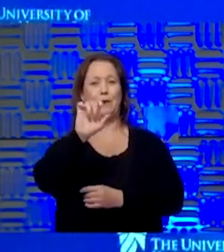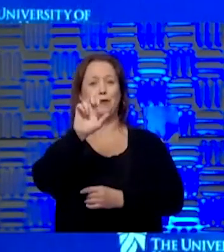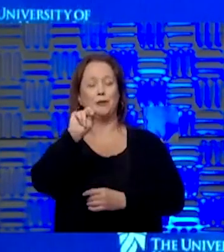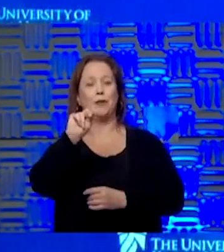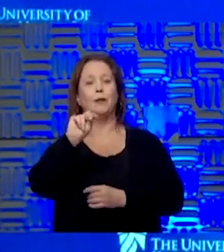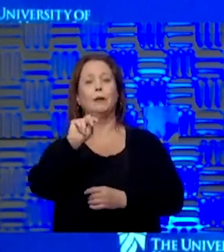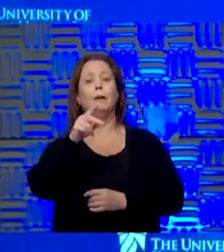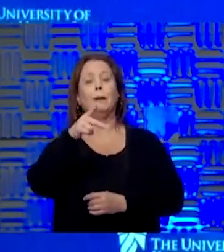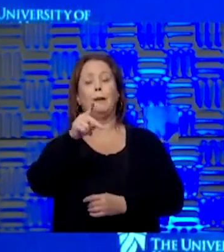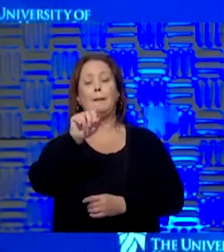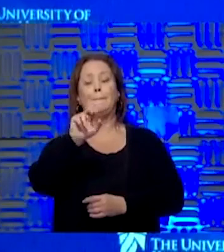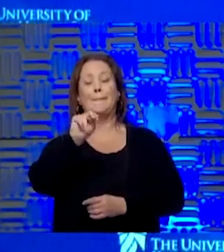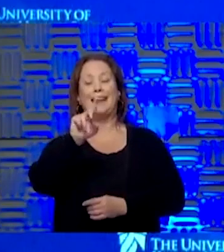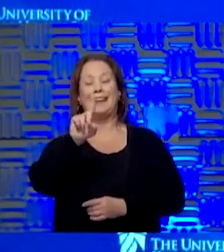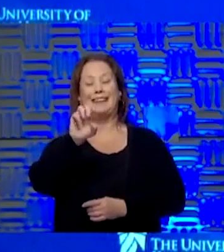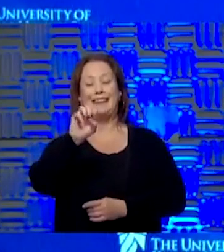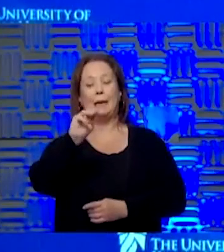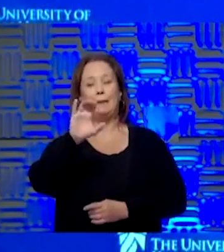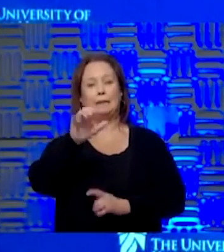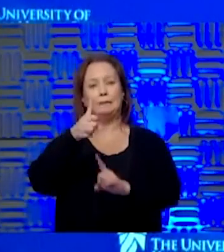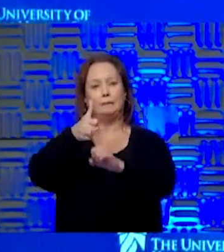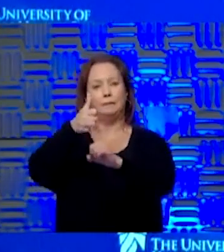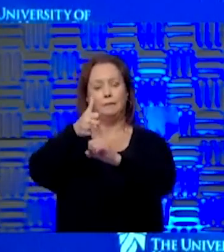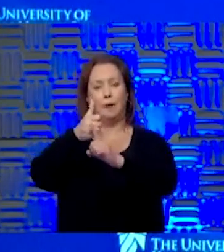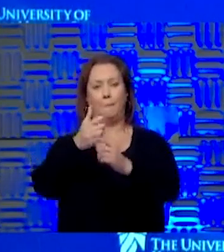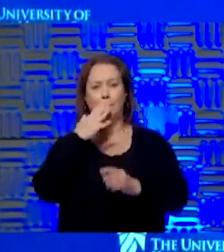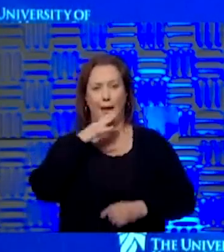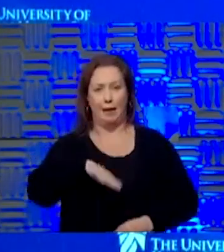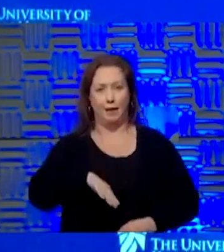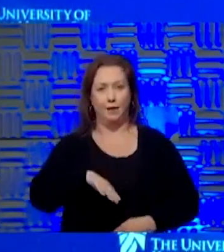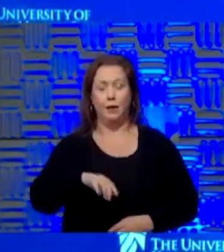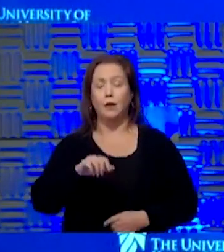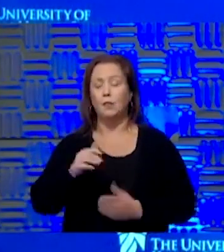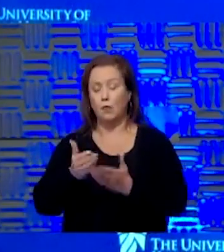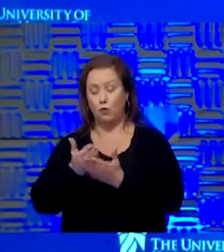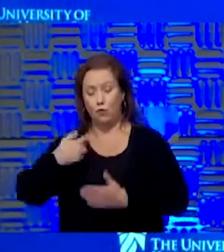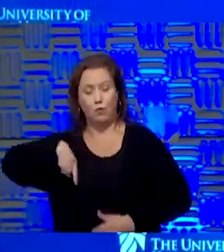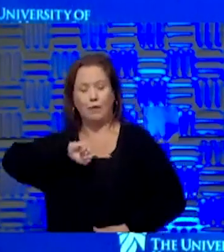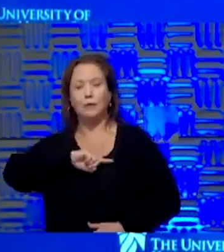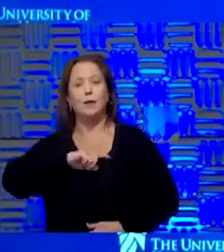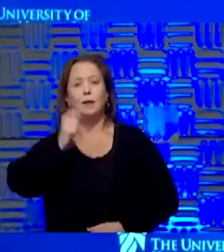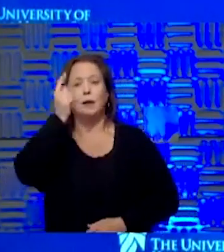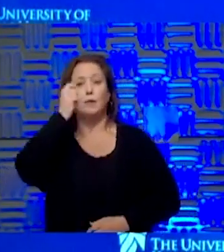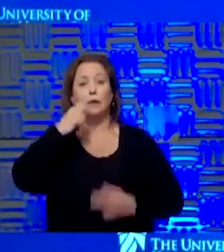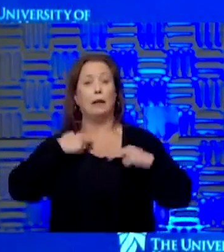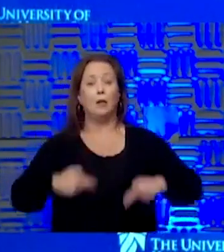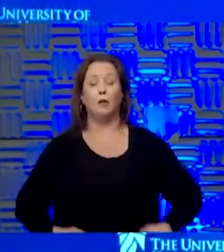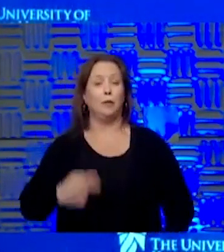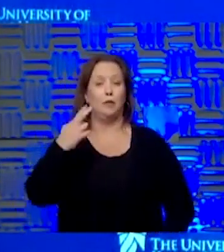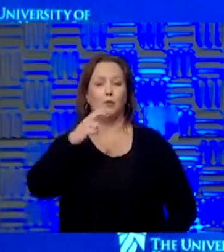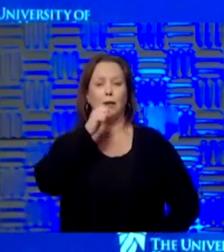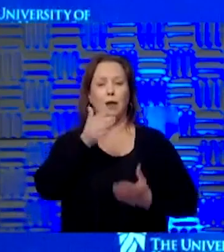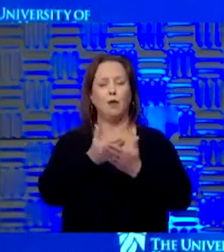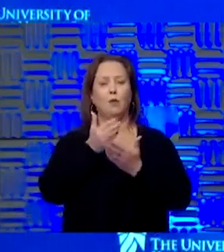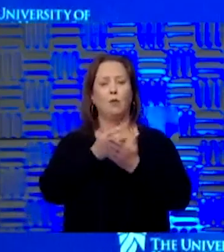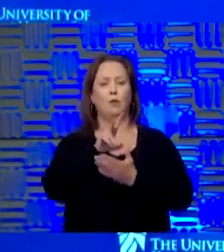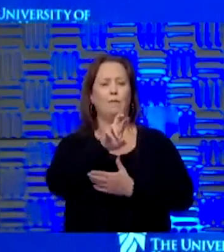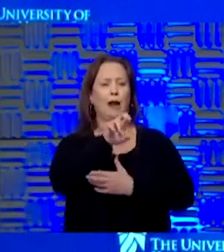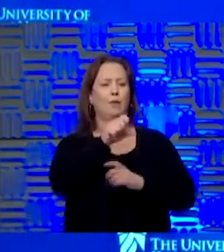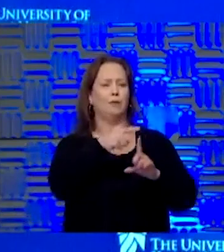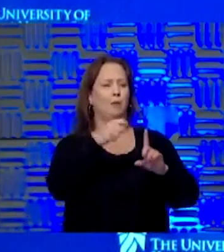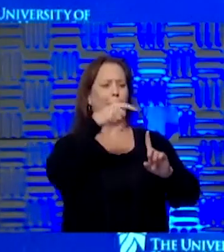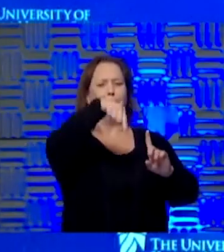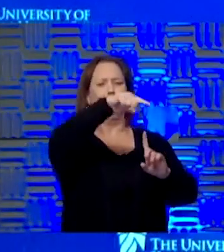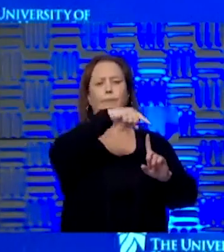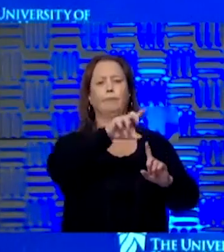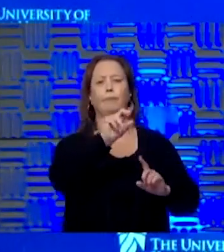pandemics are bad. Pandemics are new to us. They're not new in human history at all. People think, well, the virus came from here or there.